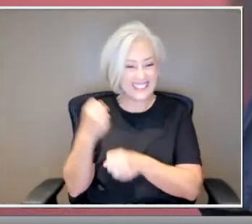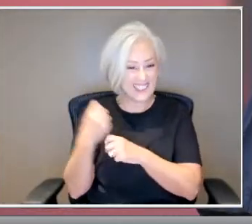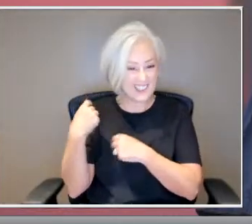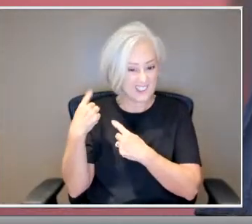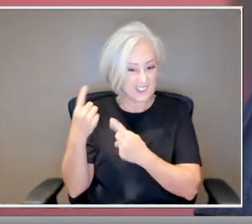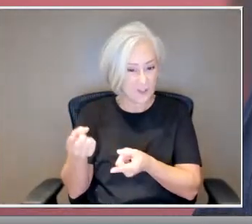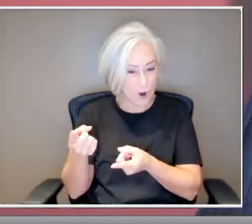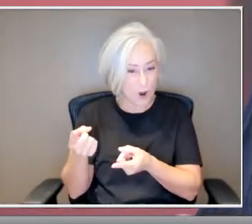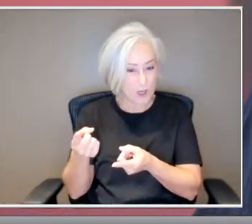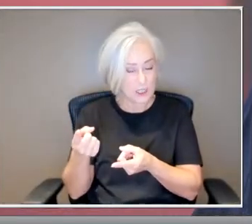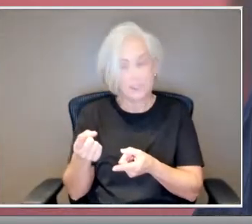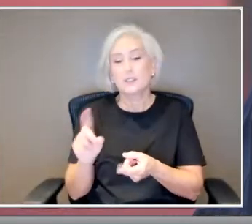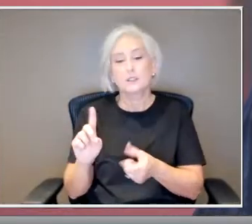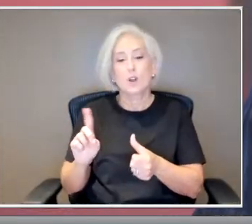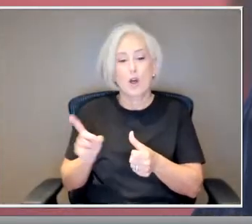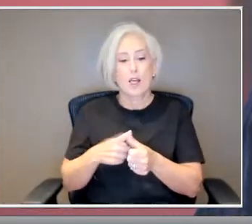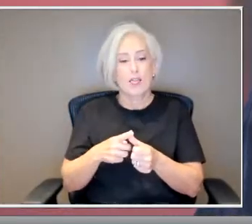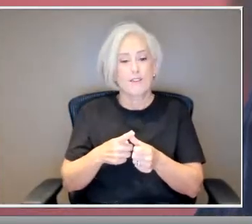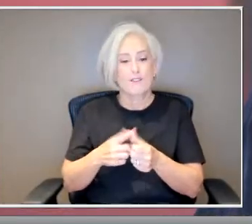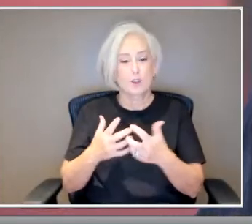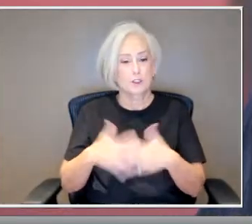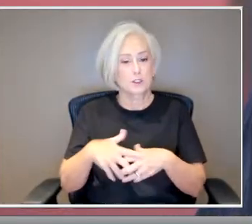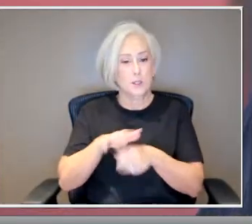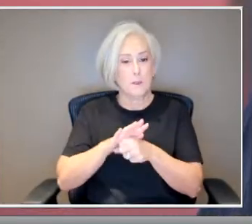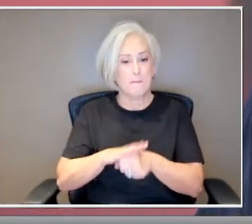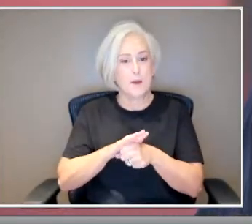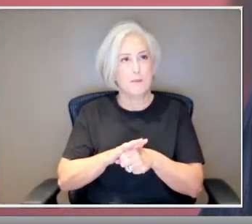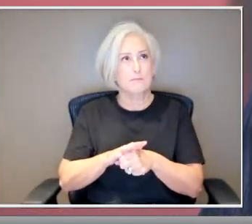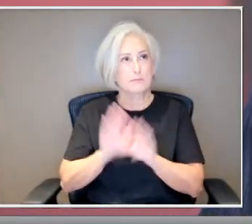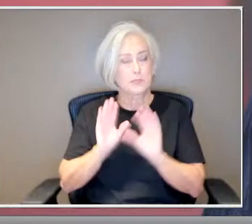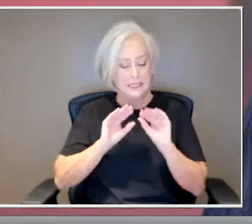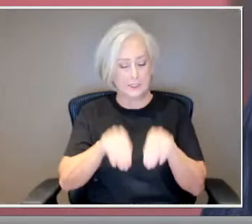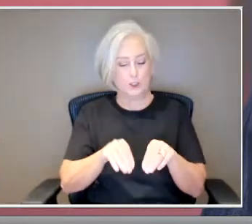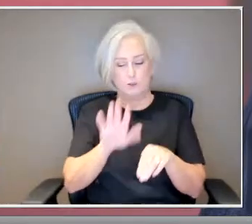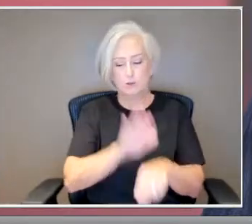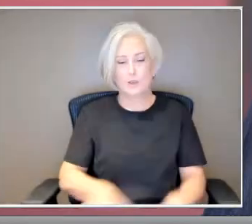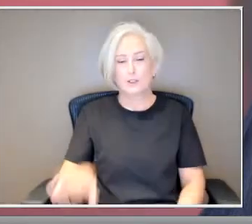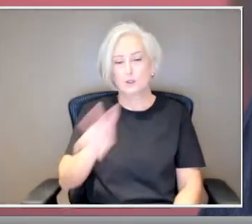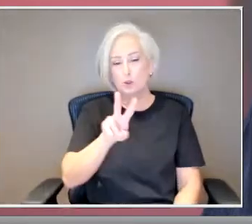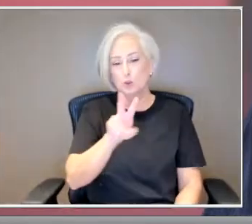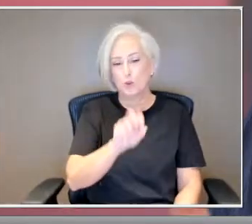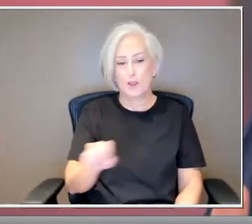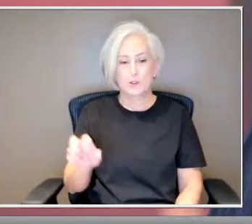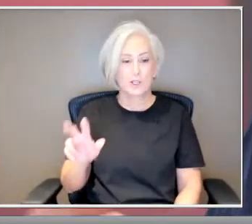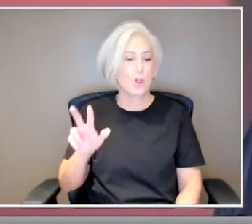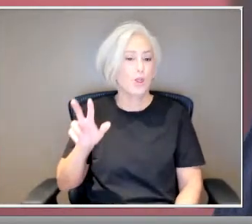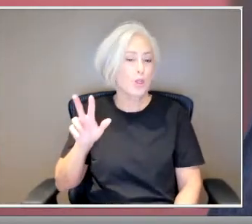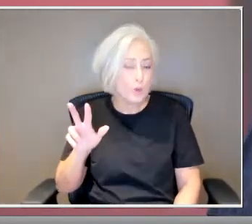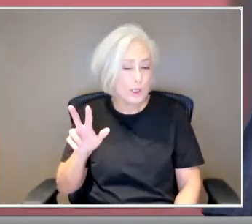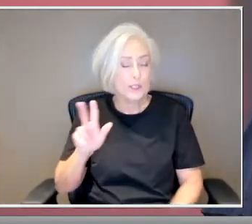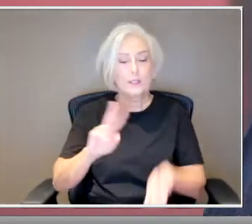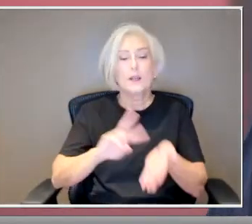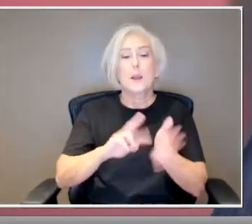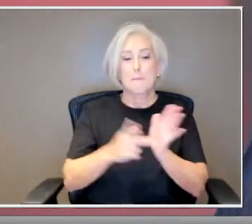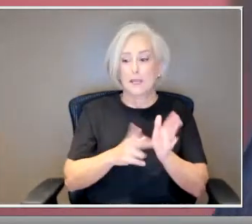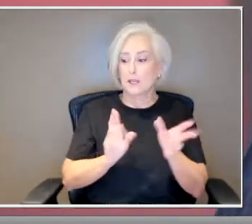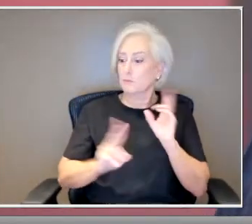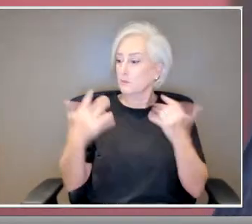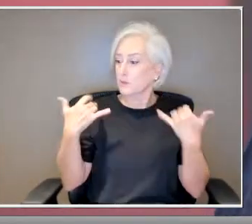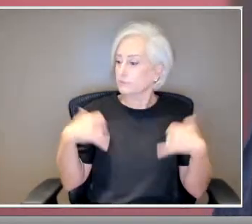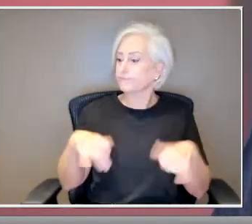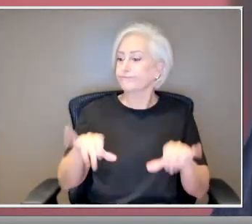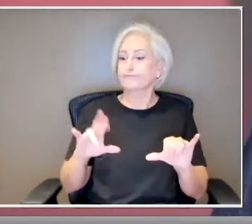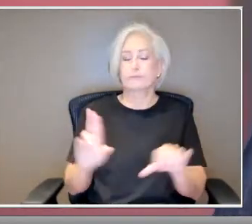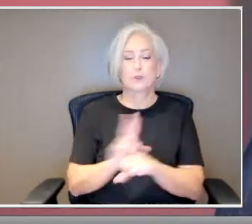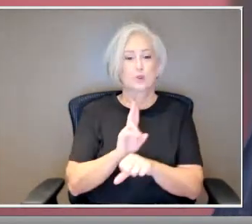first pumps were put in, and you know, around 2003, 2003, I think. So there's people on support an extended period of